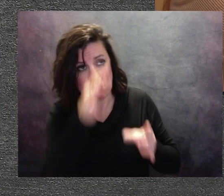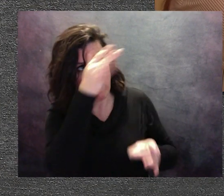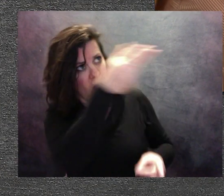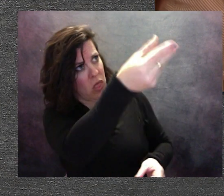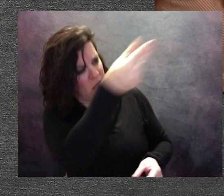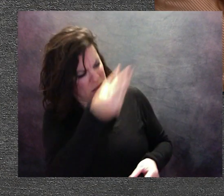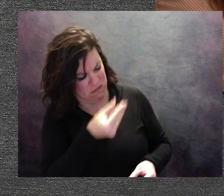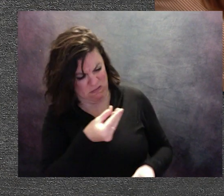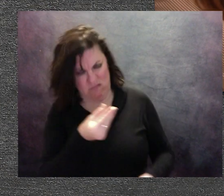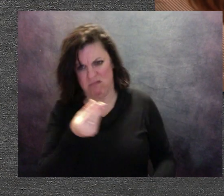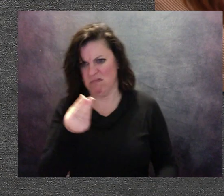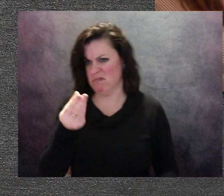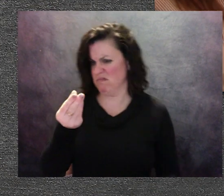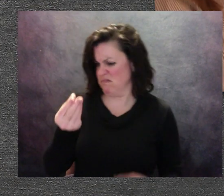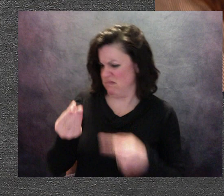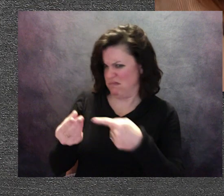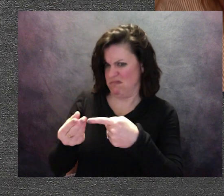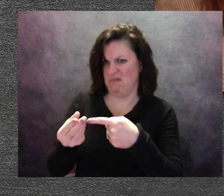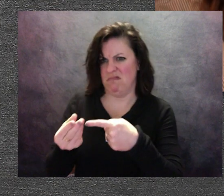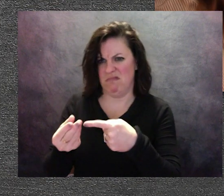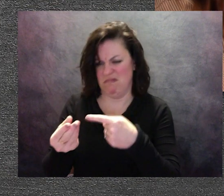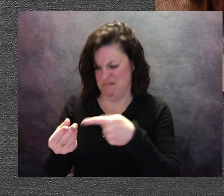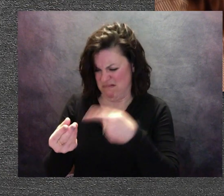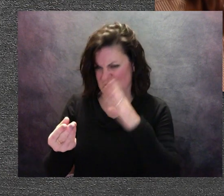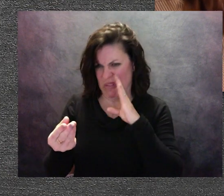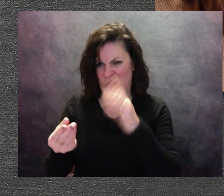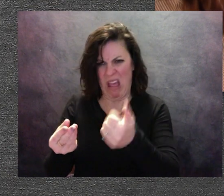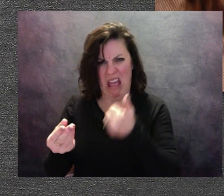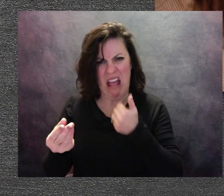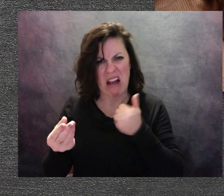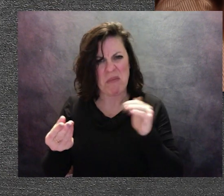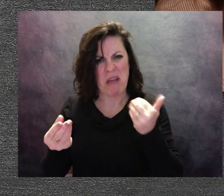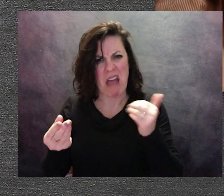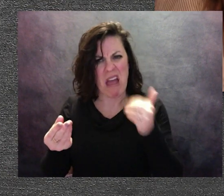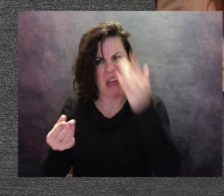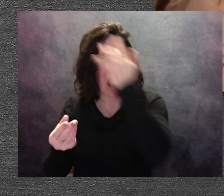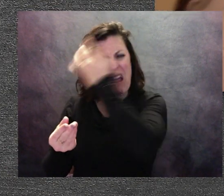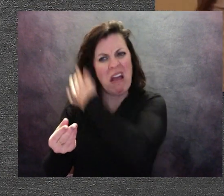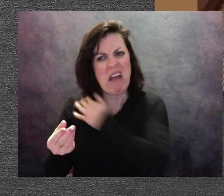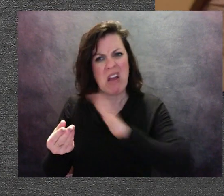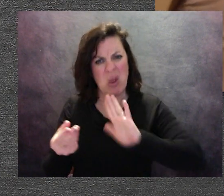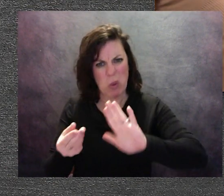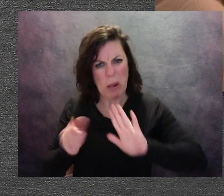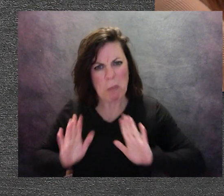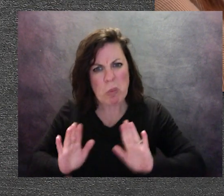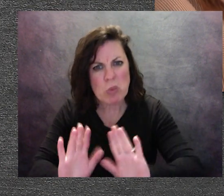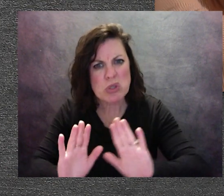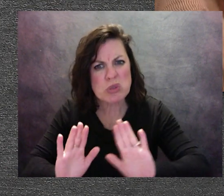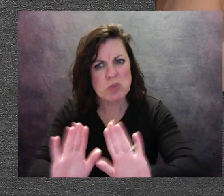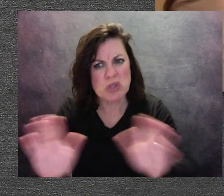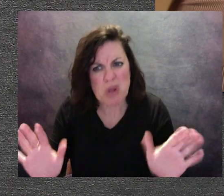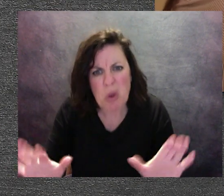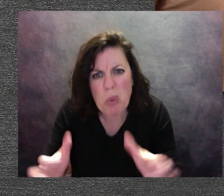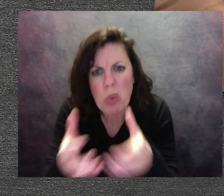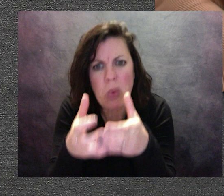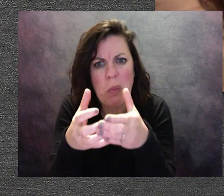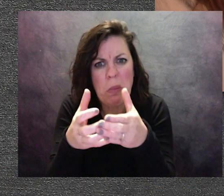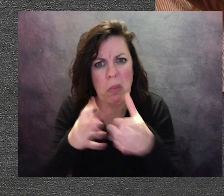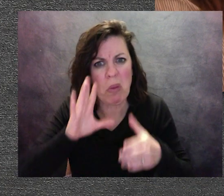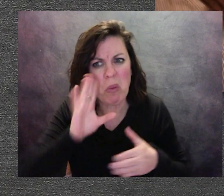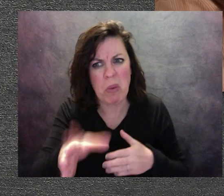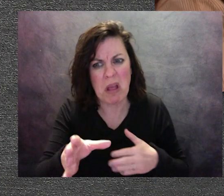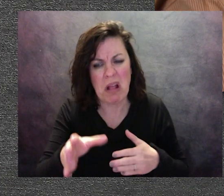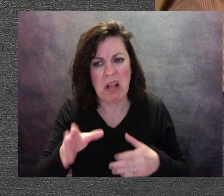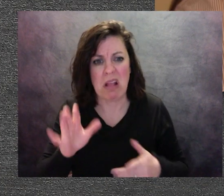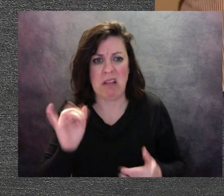heavy. This could help? But how? Would it push the pins into a pile?